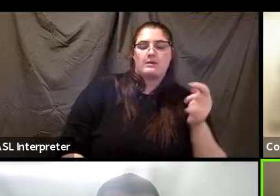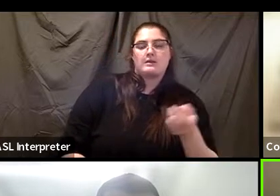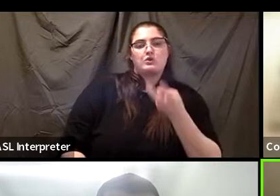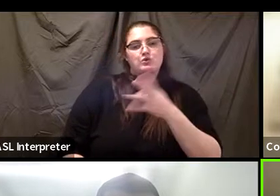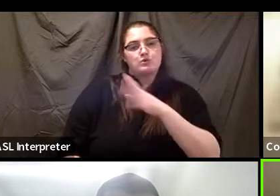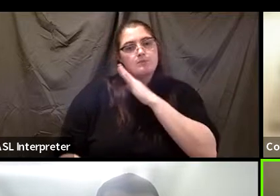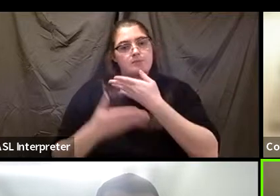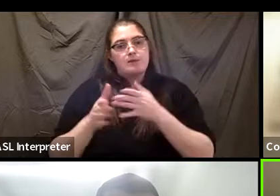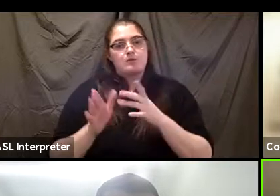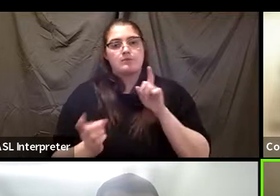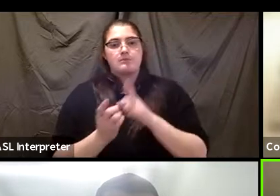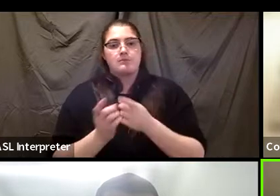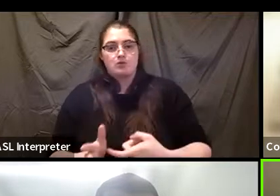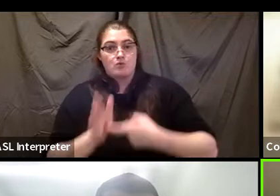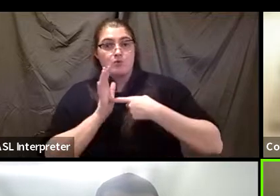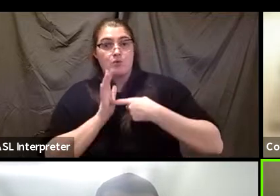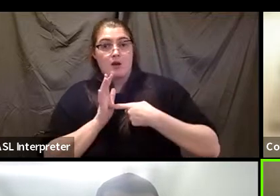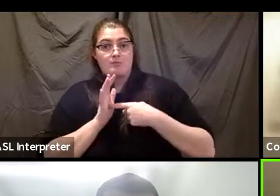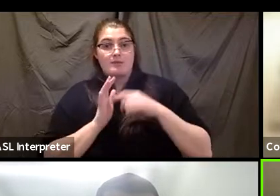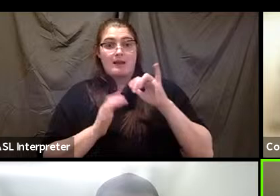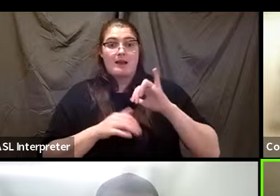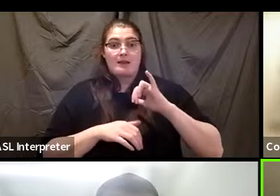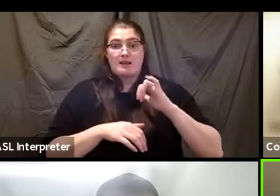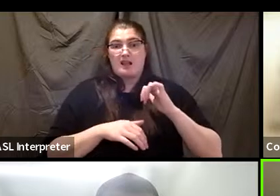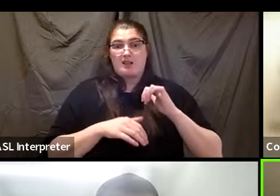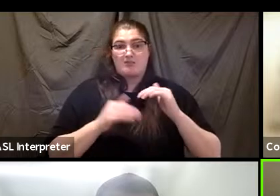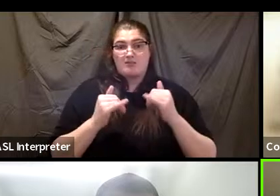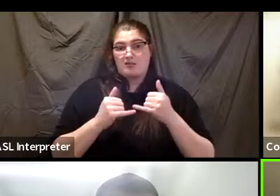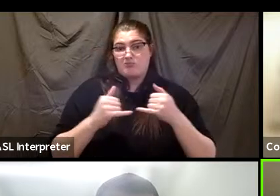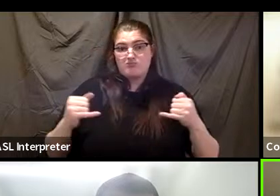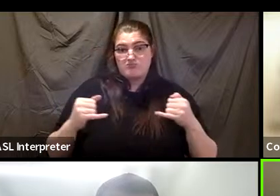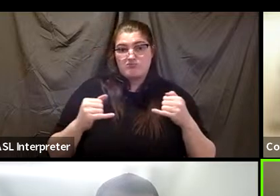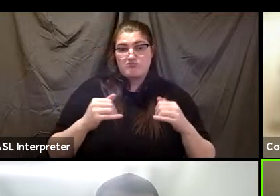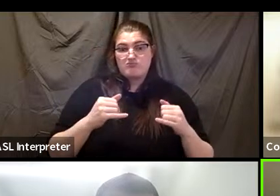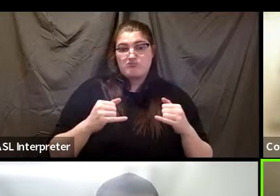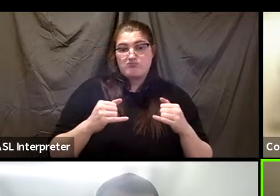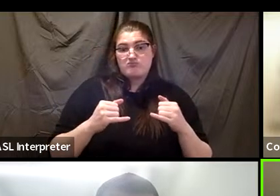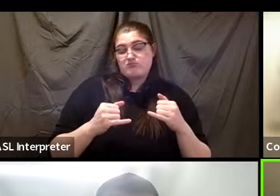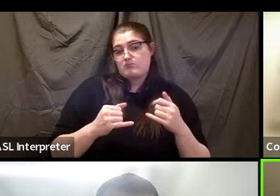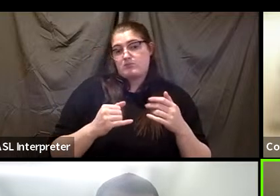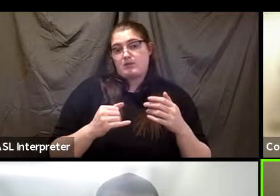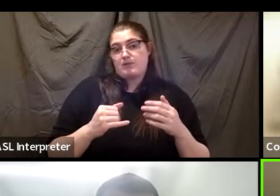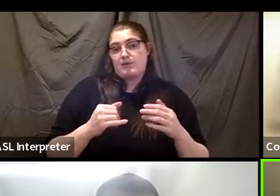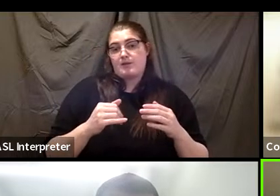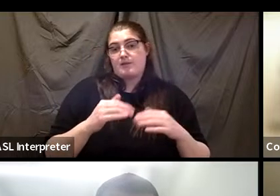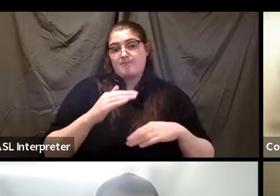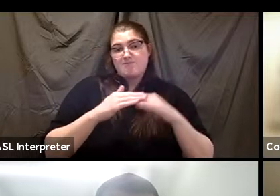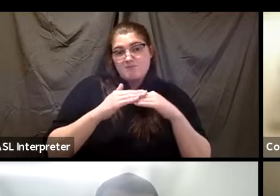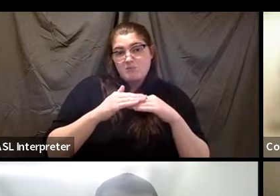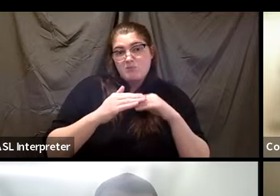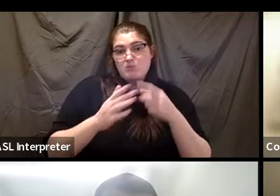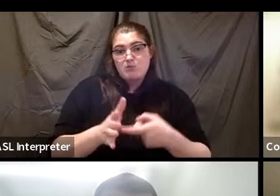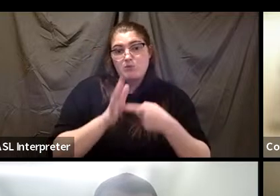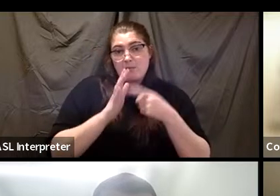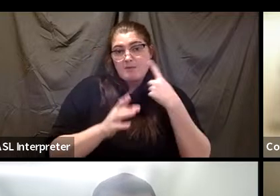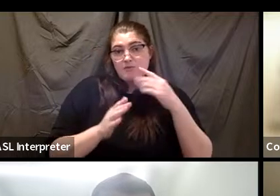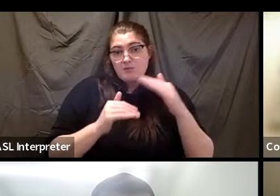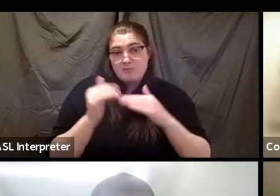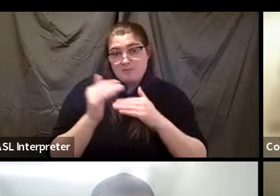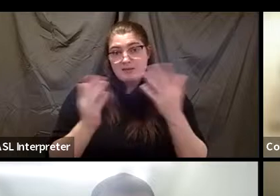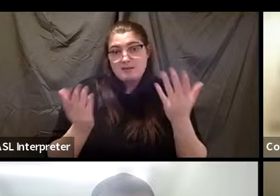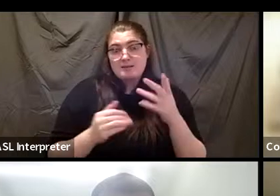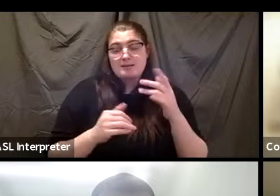Okay, and is that the baseline requirement that you're required to have for a building this size? It depends. It depends